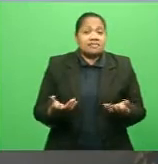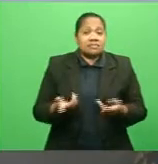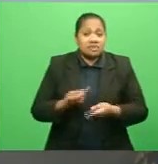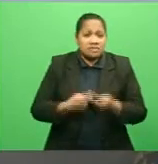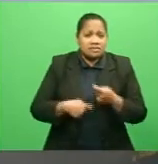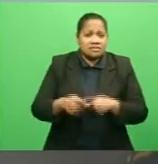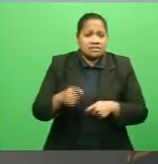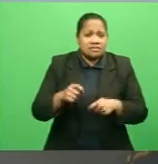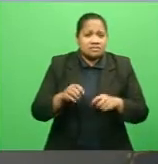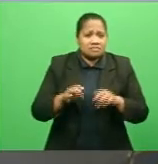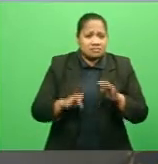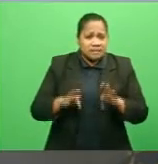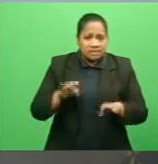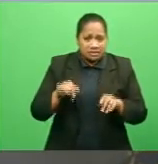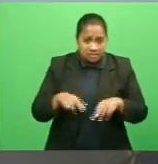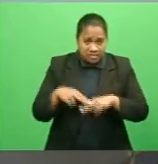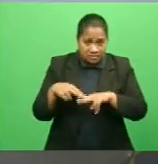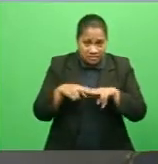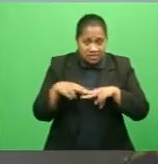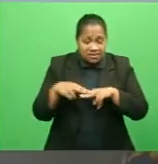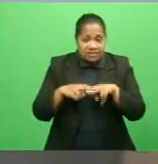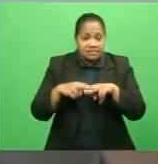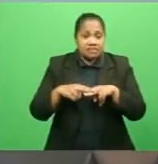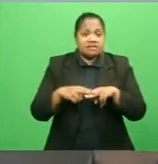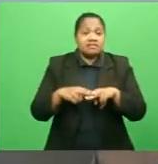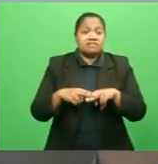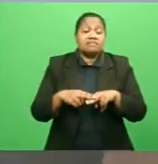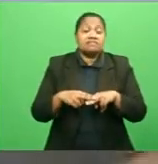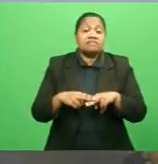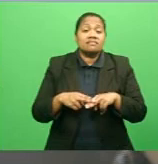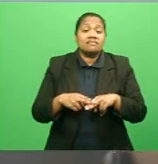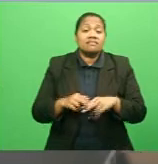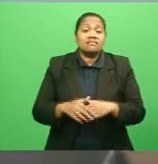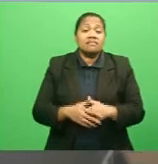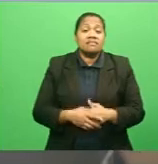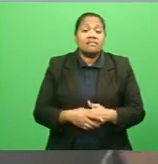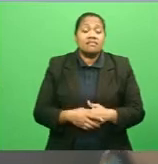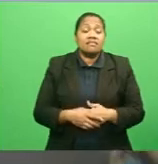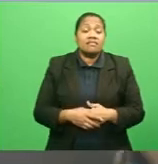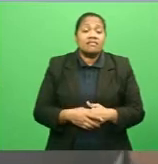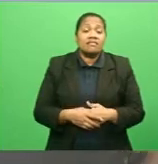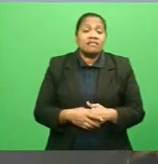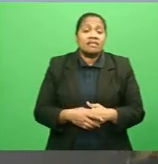with Fiji, but I see that